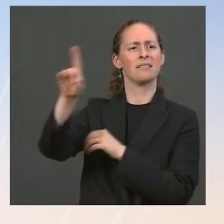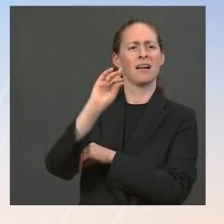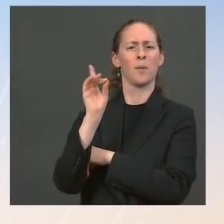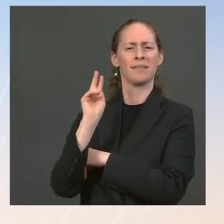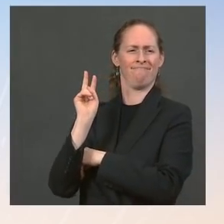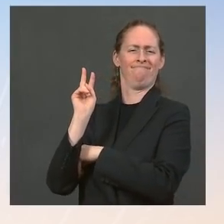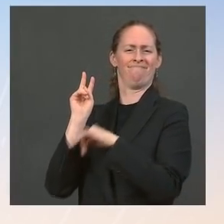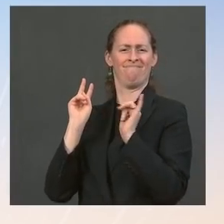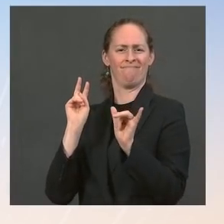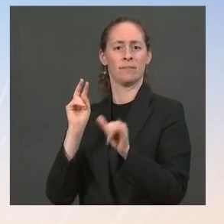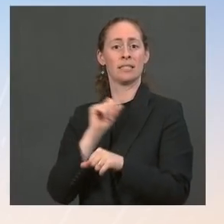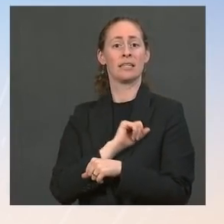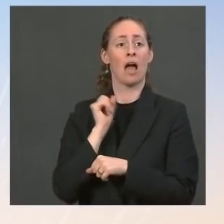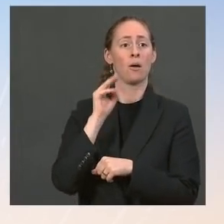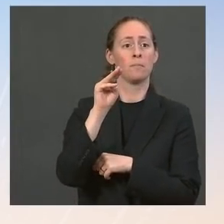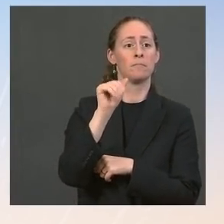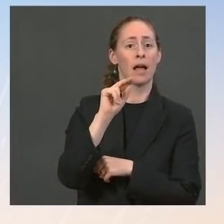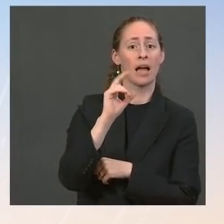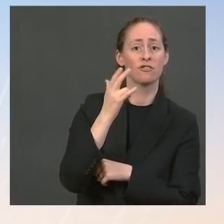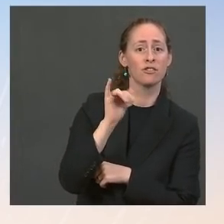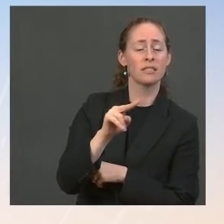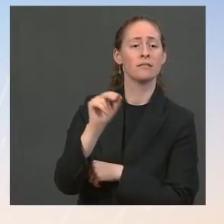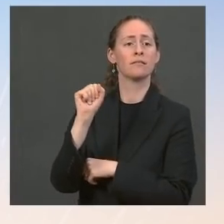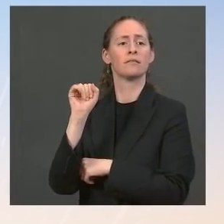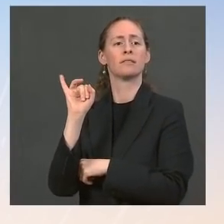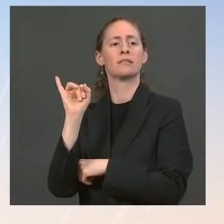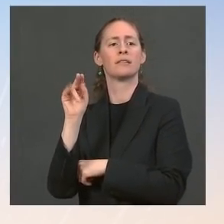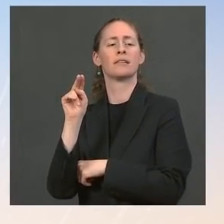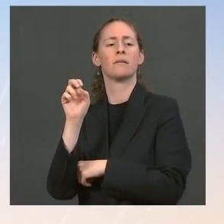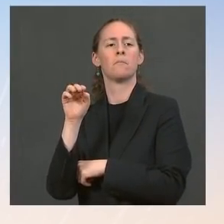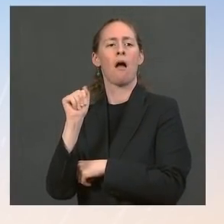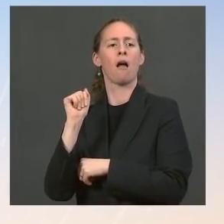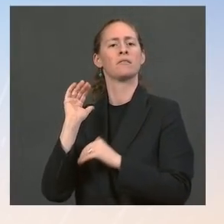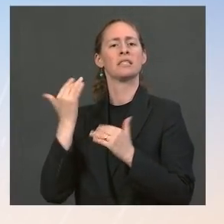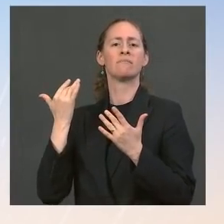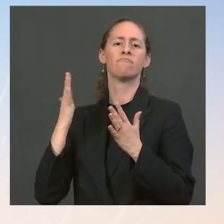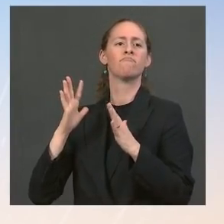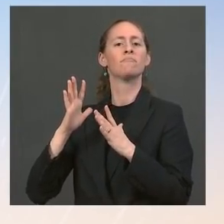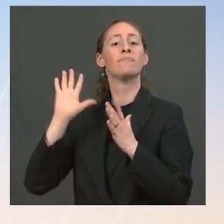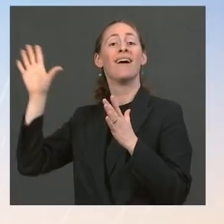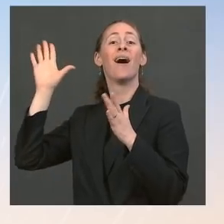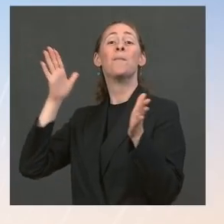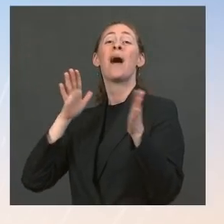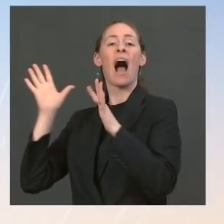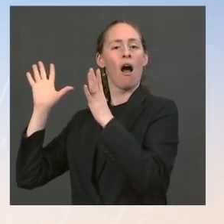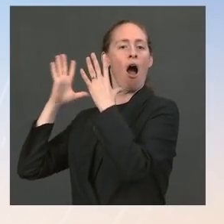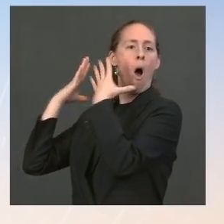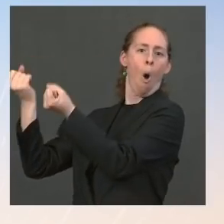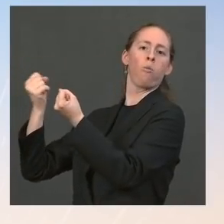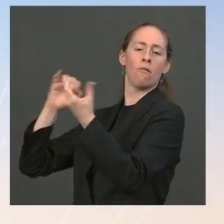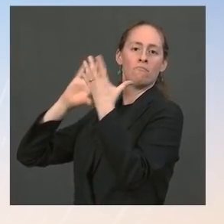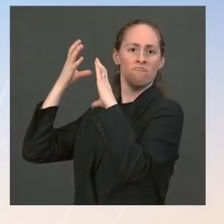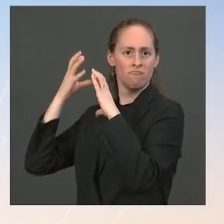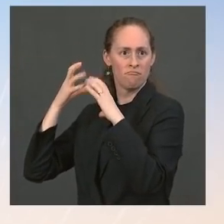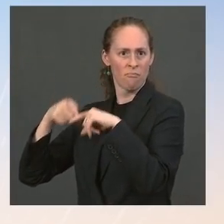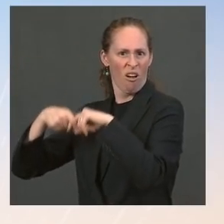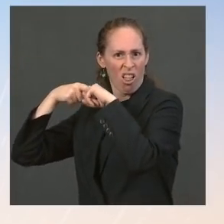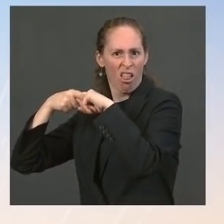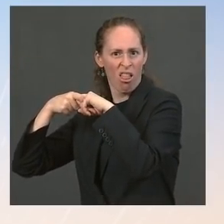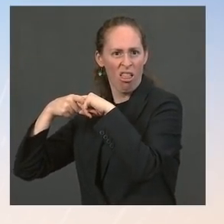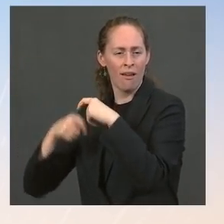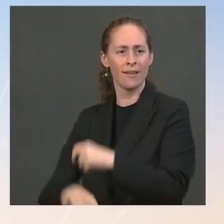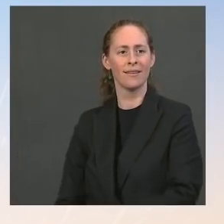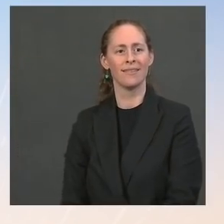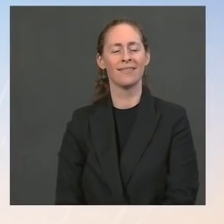Sinema are holding this president and his agenda hostage. What would you say to them? I would say we have 50 votes in the